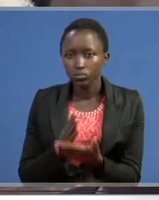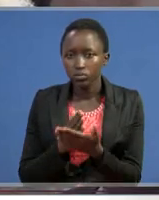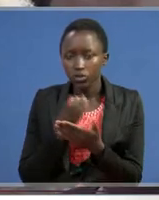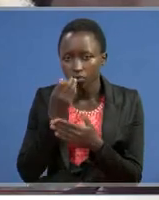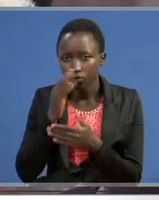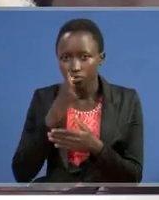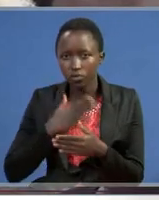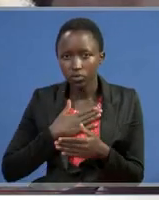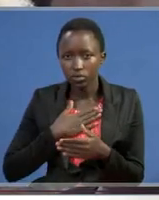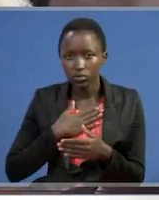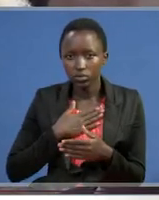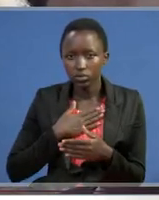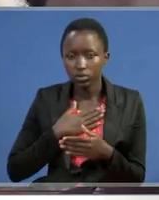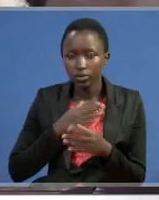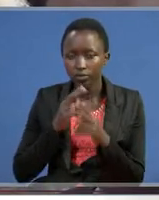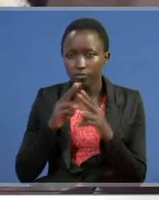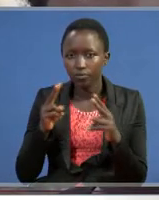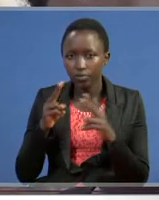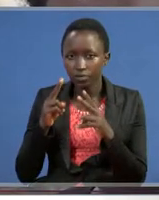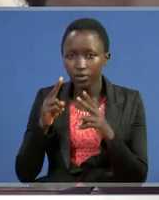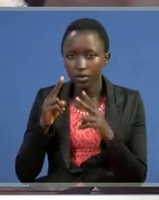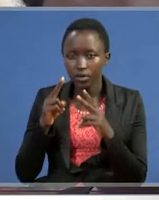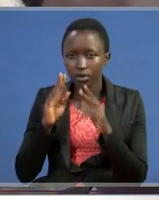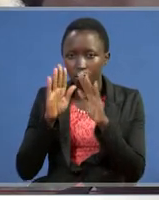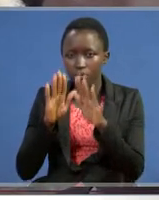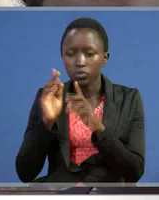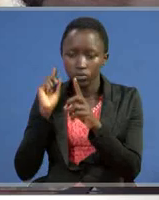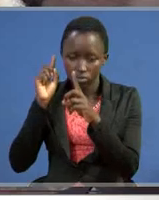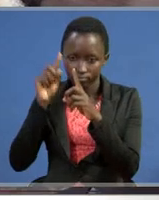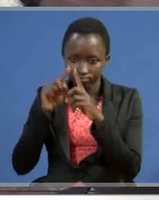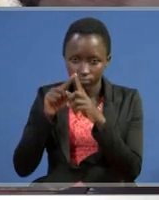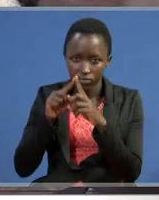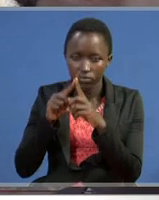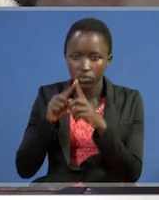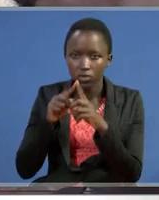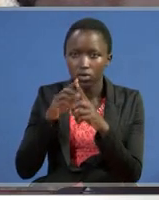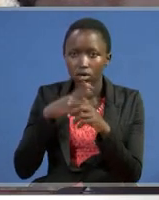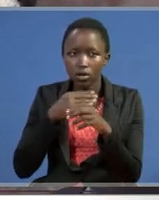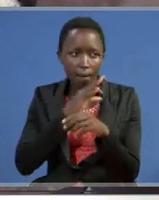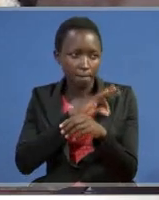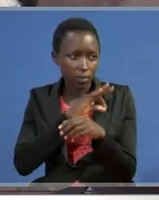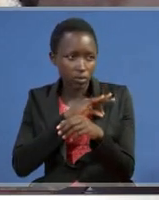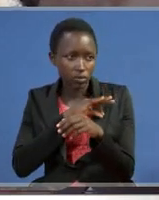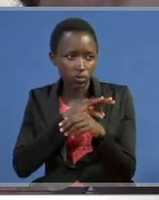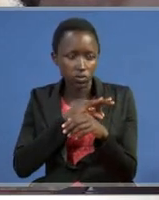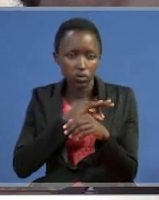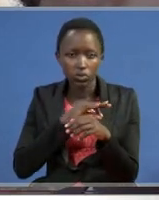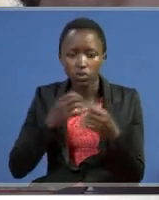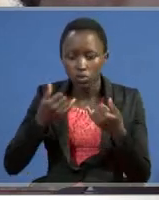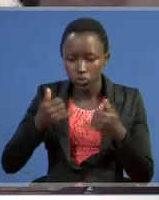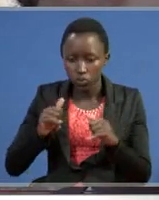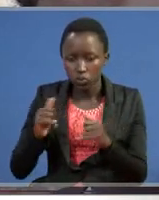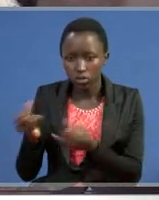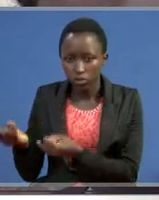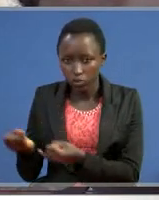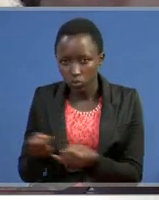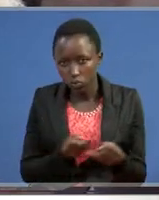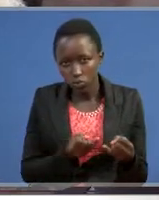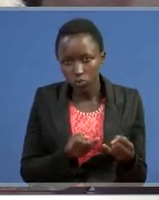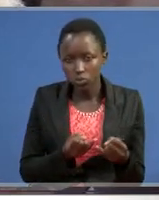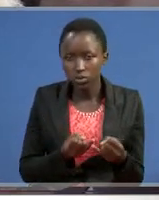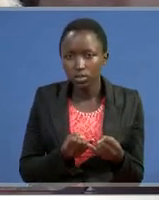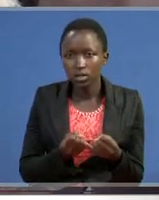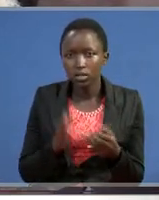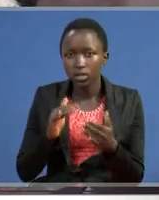our key targets and beneficiaries that we are looking at trying to reduce prevalence